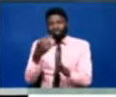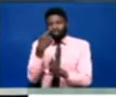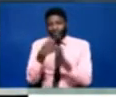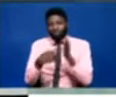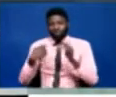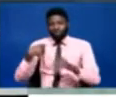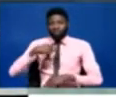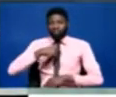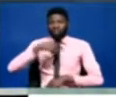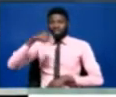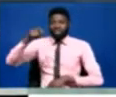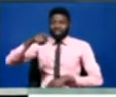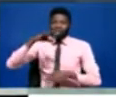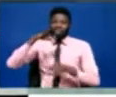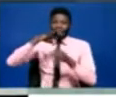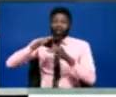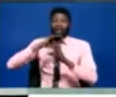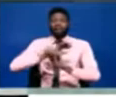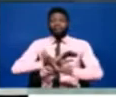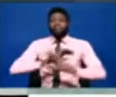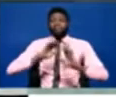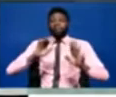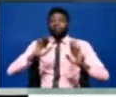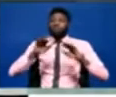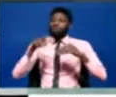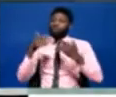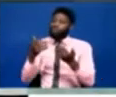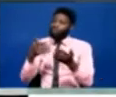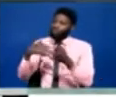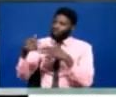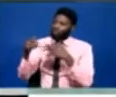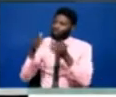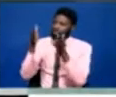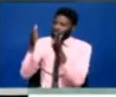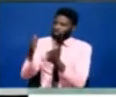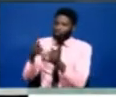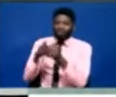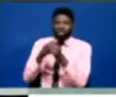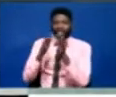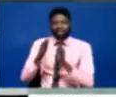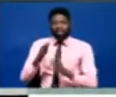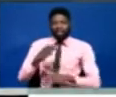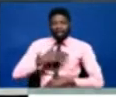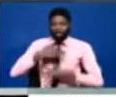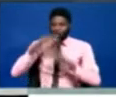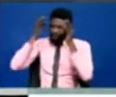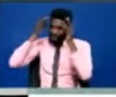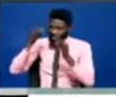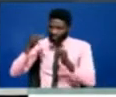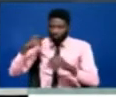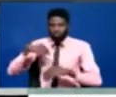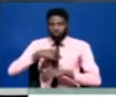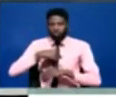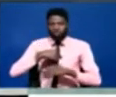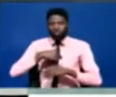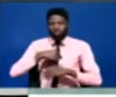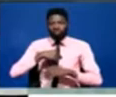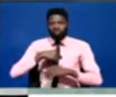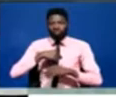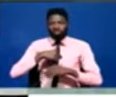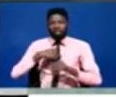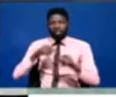are we supposed to look at whoever is our leader when he decides this direction? We are not supposed to question it, but just follow it. And as